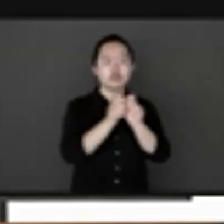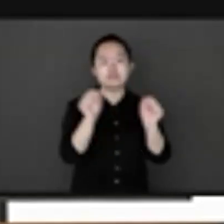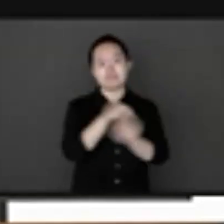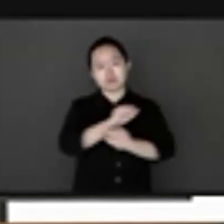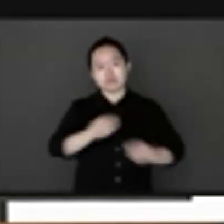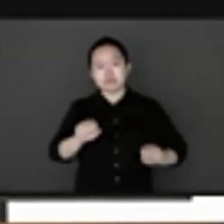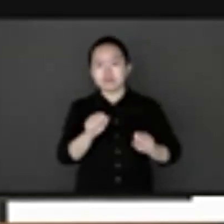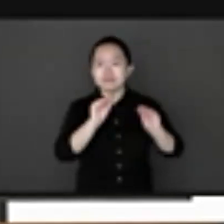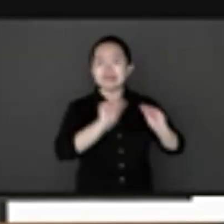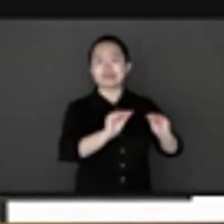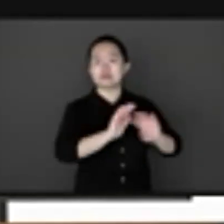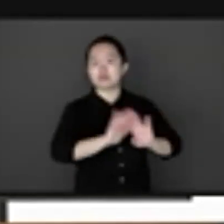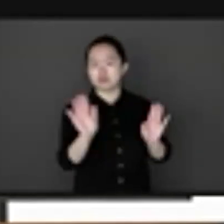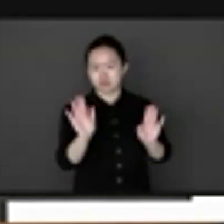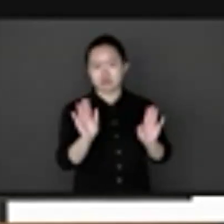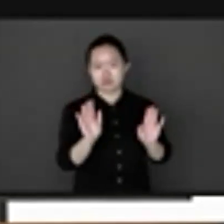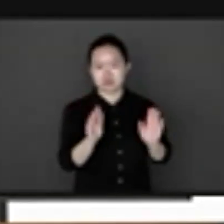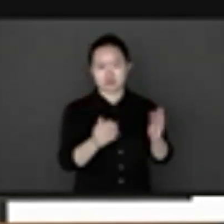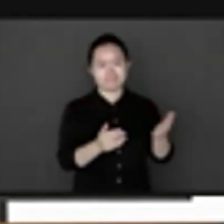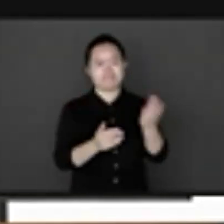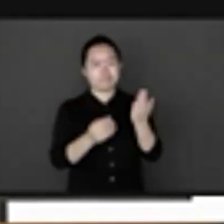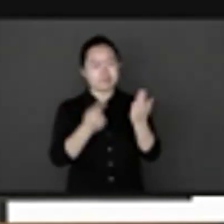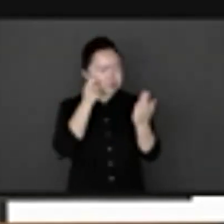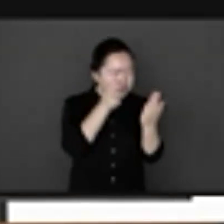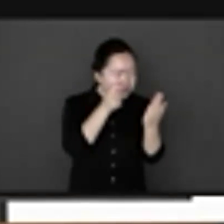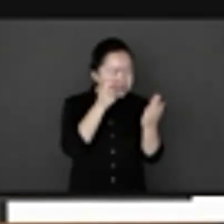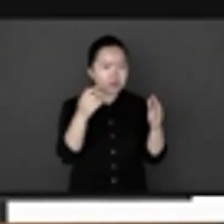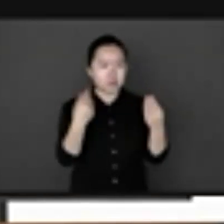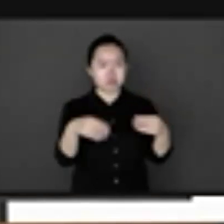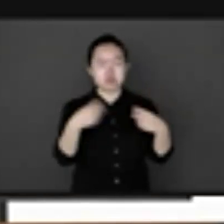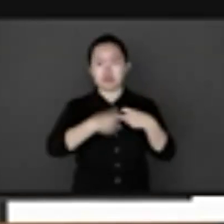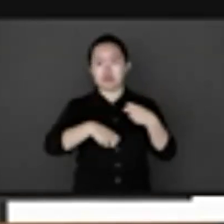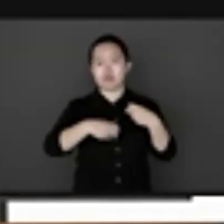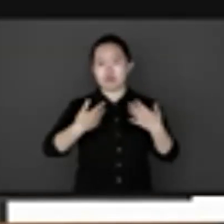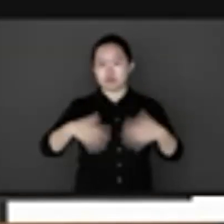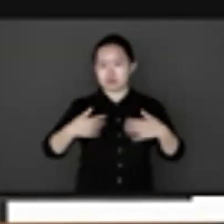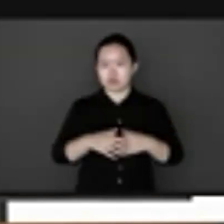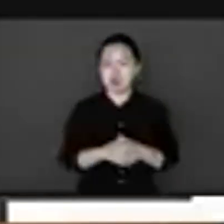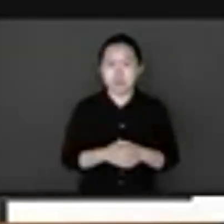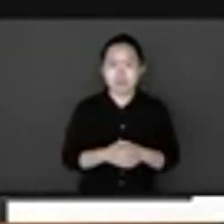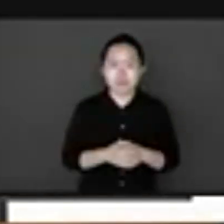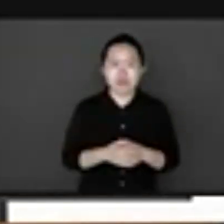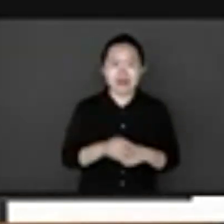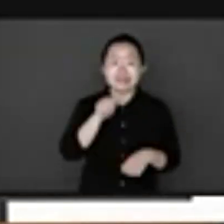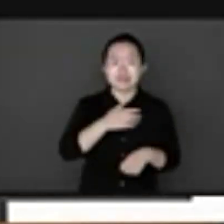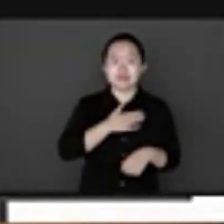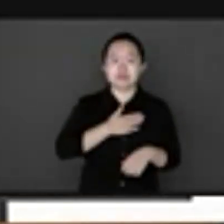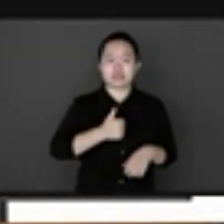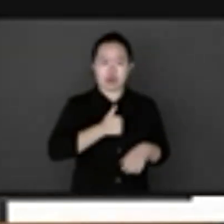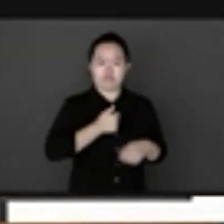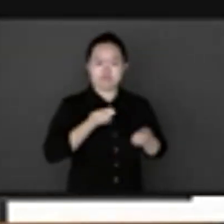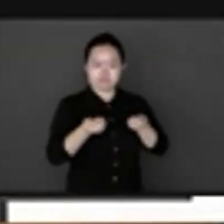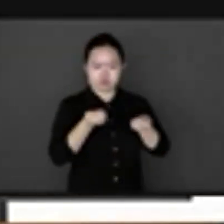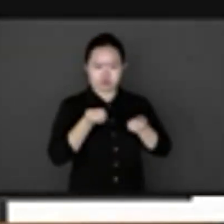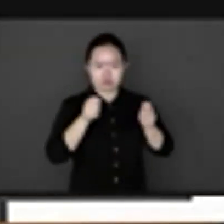style and contrast and so on can contribute to meeting this requirement. That's a bit vague. Can contribute leaves